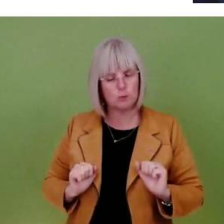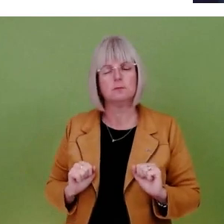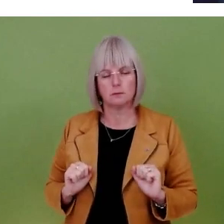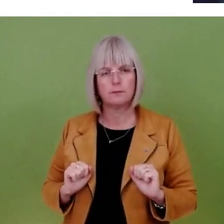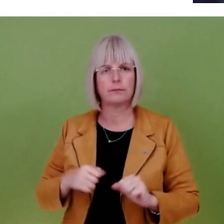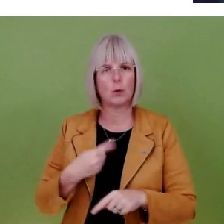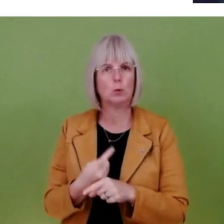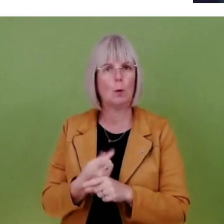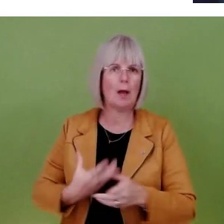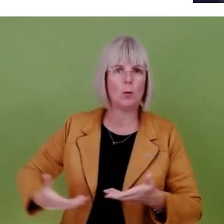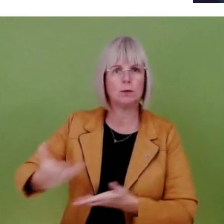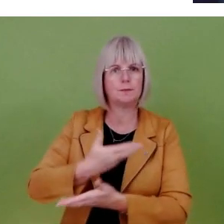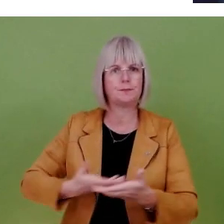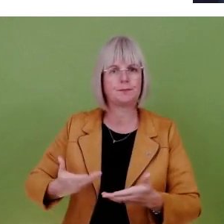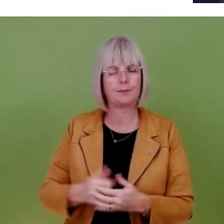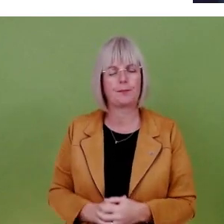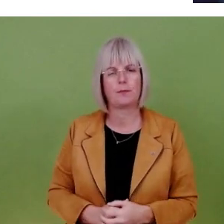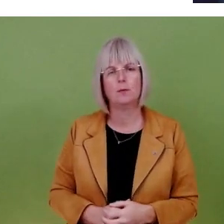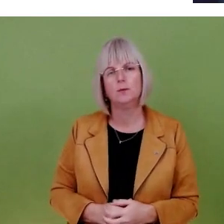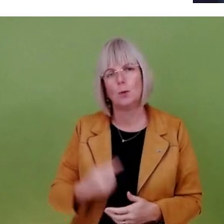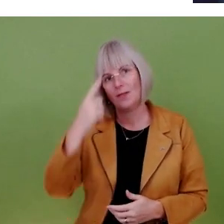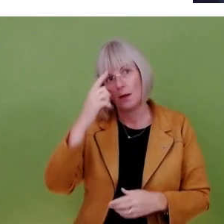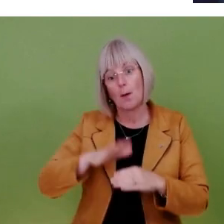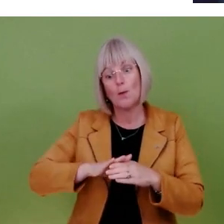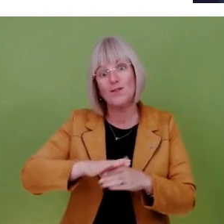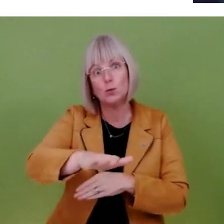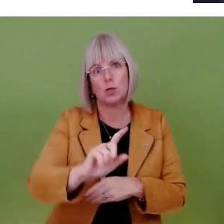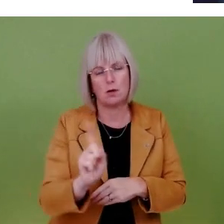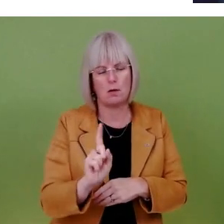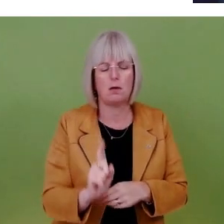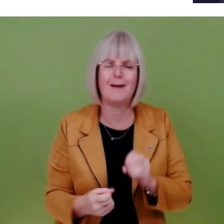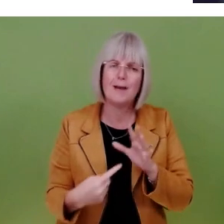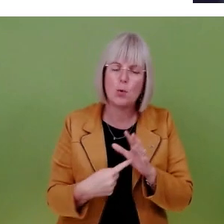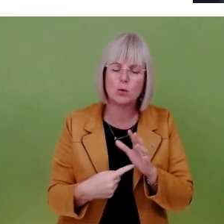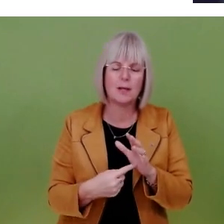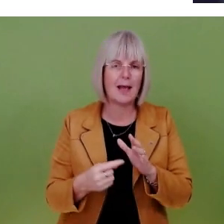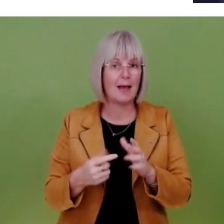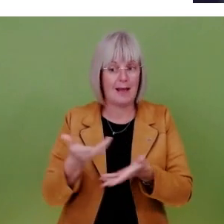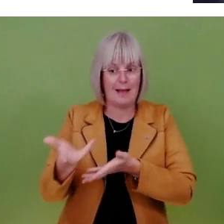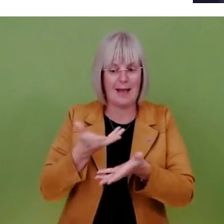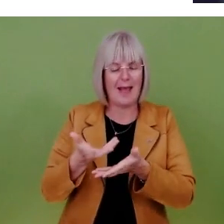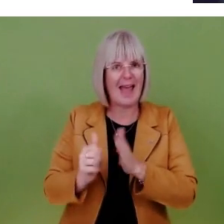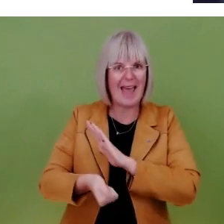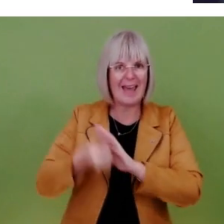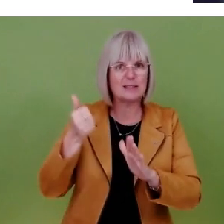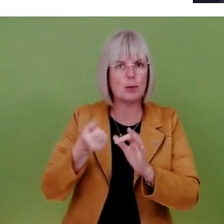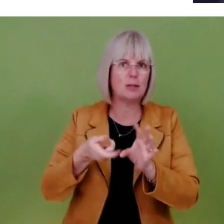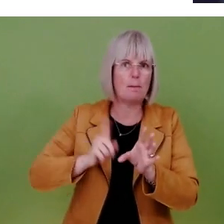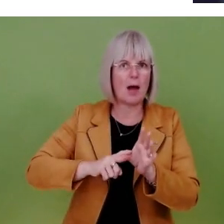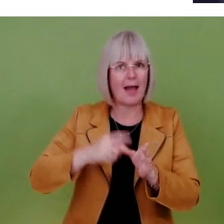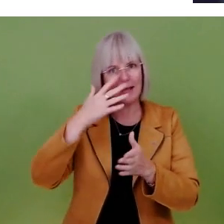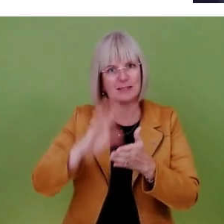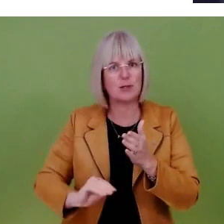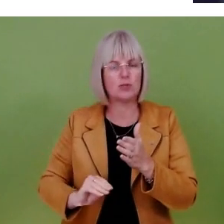for me is consulting with experts by experience and people who have a really good working knowledge of the most up-to-date research in this